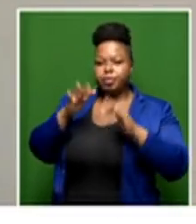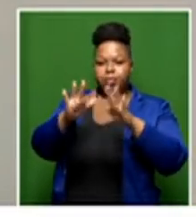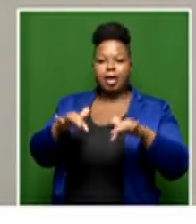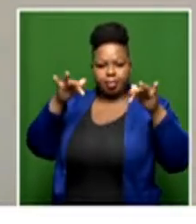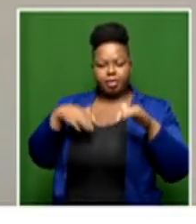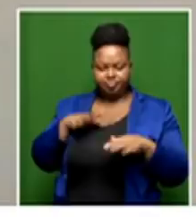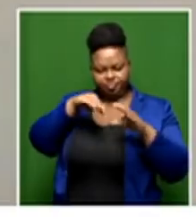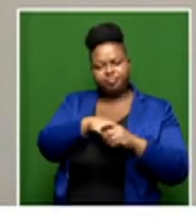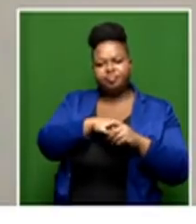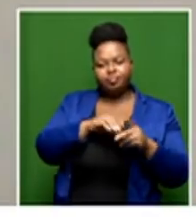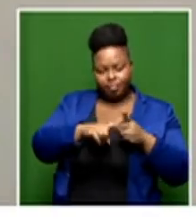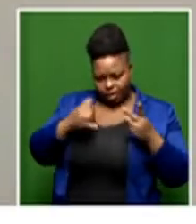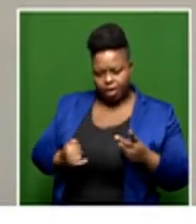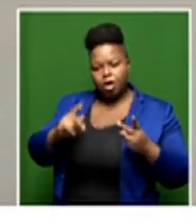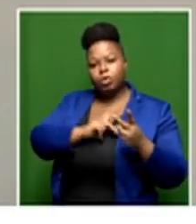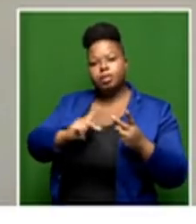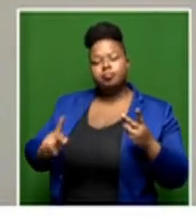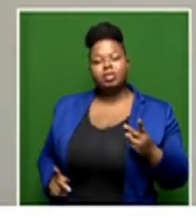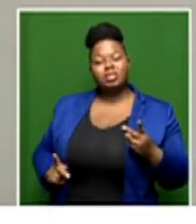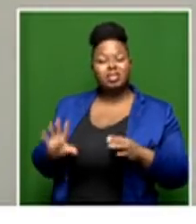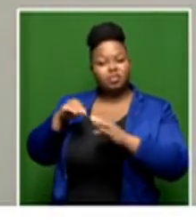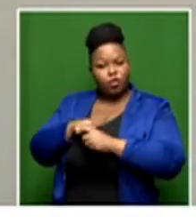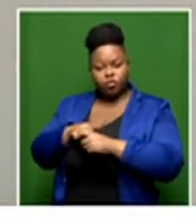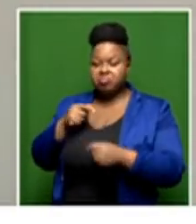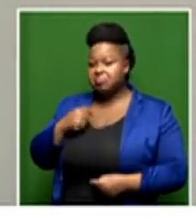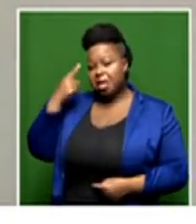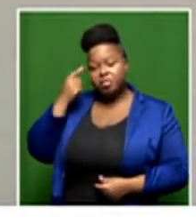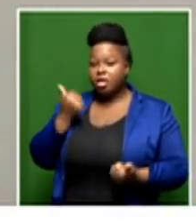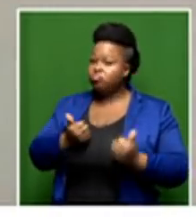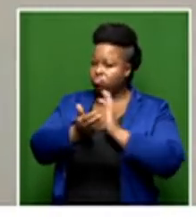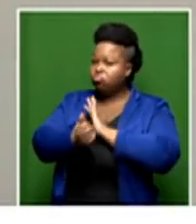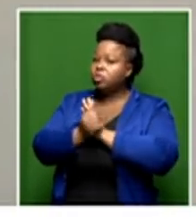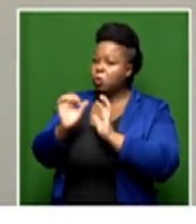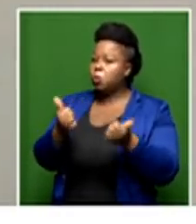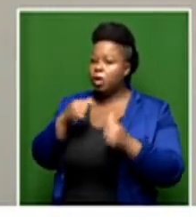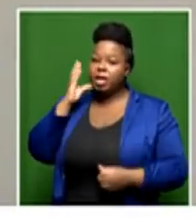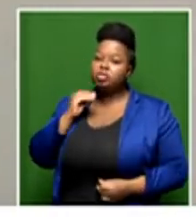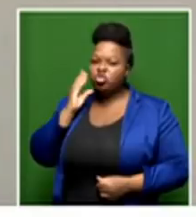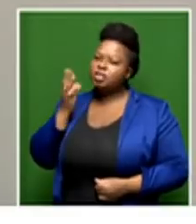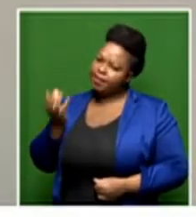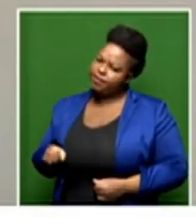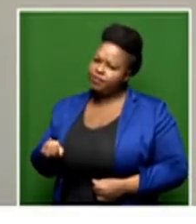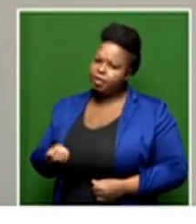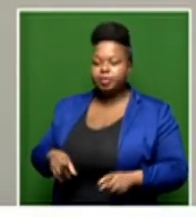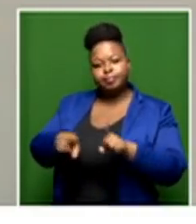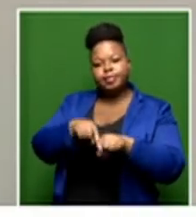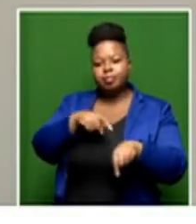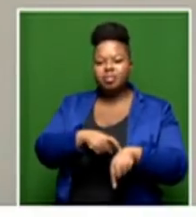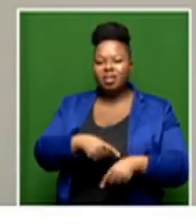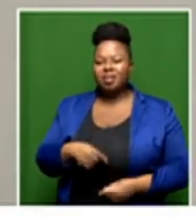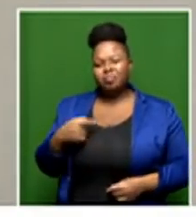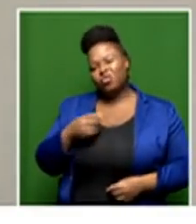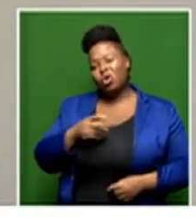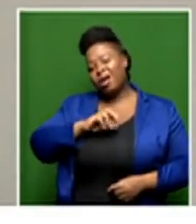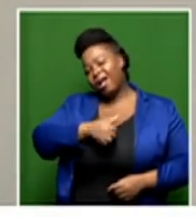as now at the presidency. I think that she's got the experience, both of them, as well as